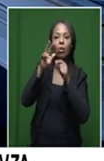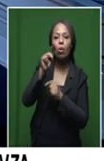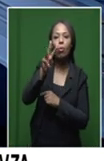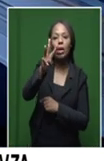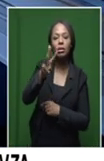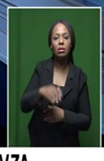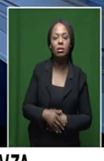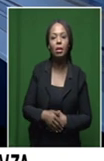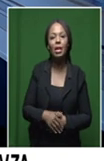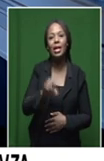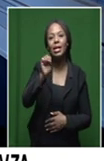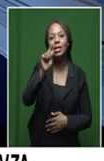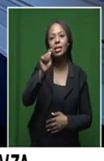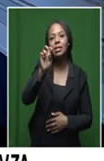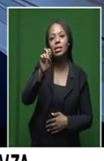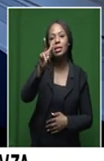Good day, Steve.